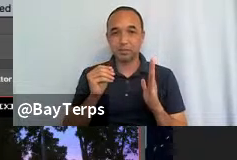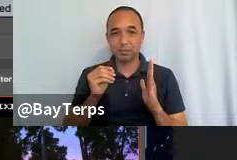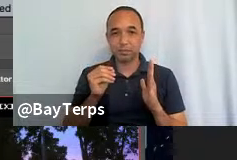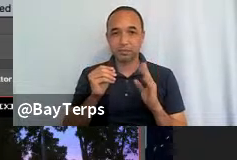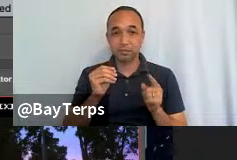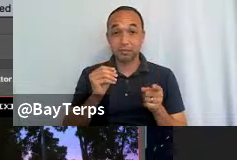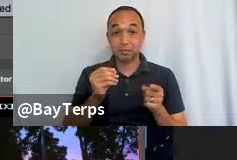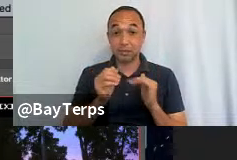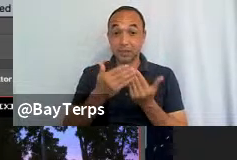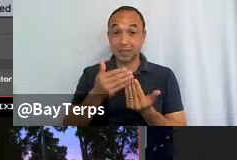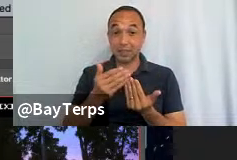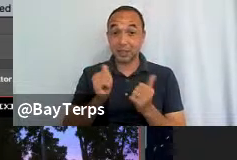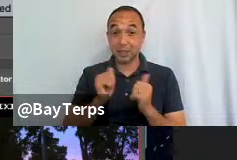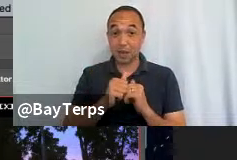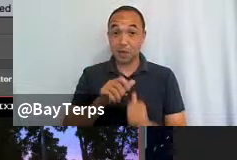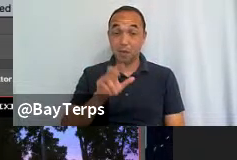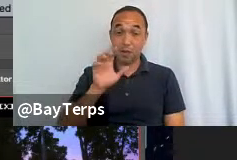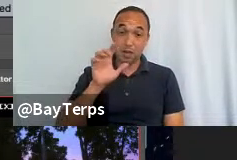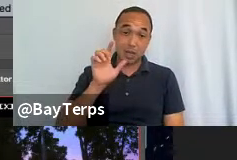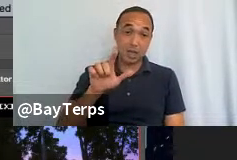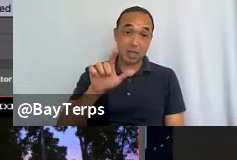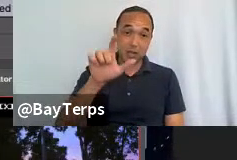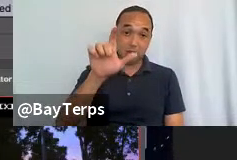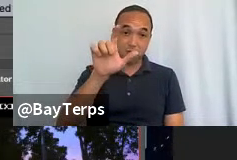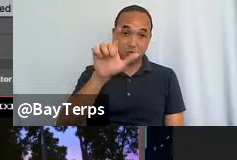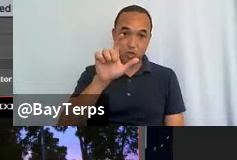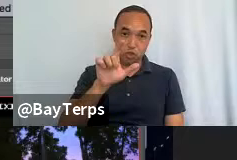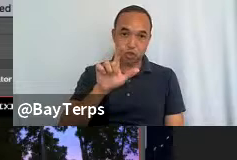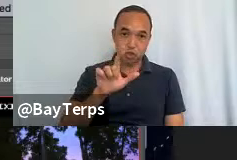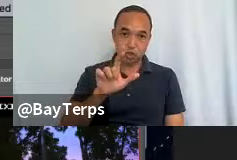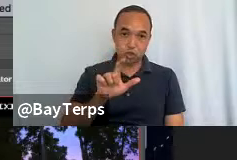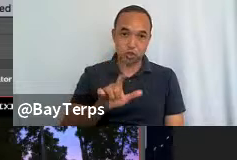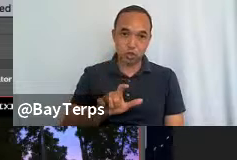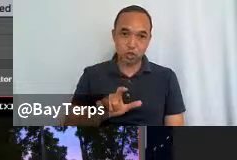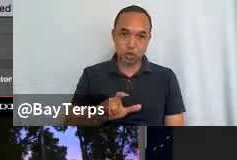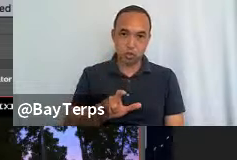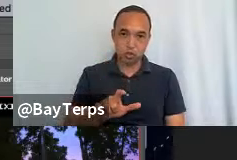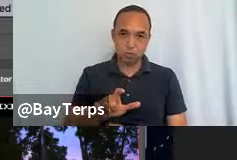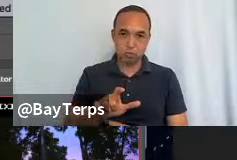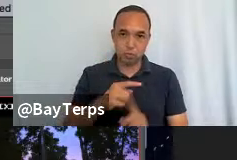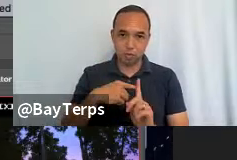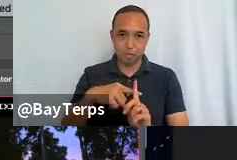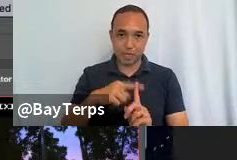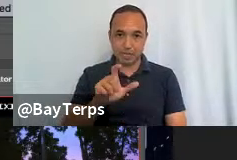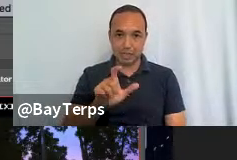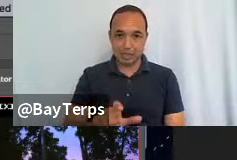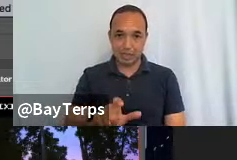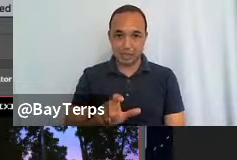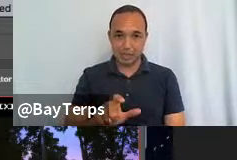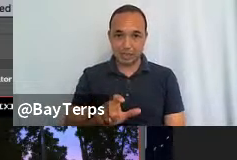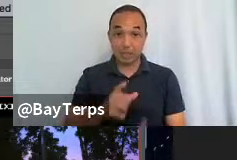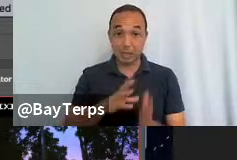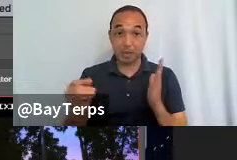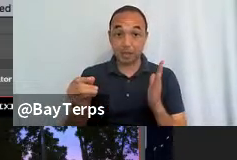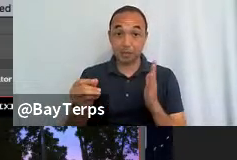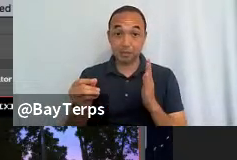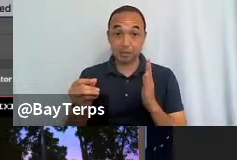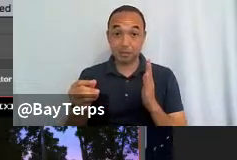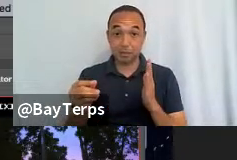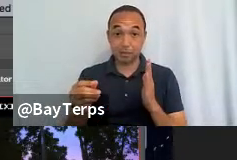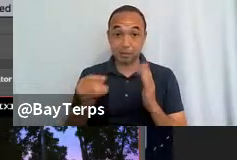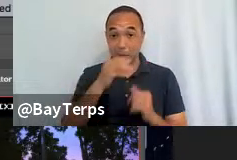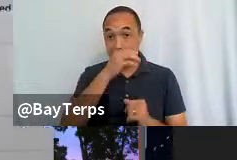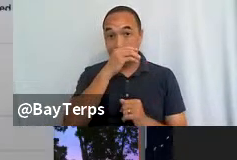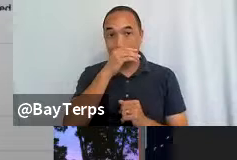to click and drag it down here to this plus sign. That will duplicate it. Another way